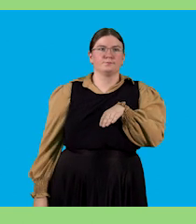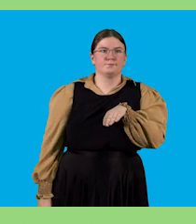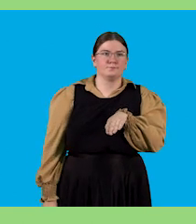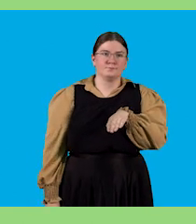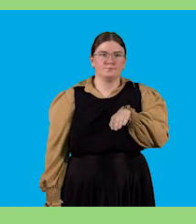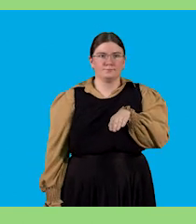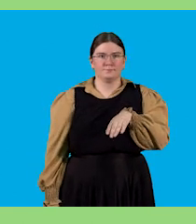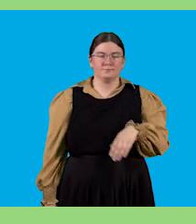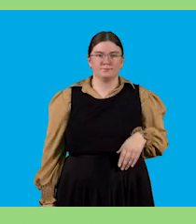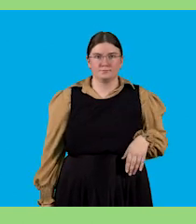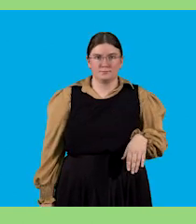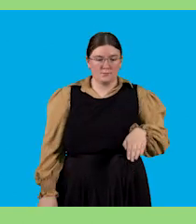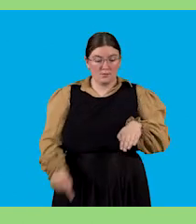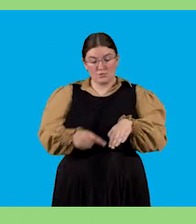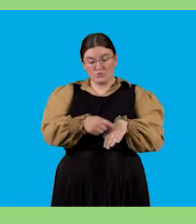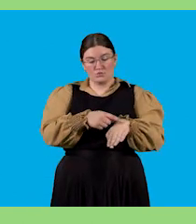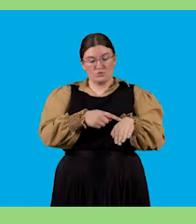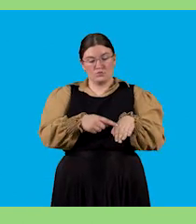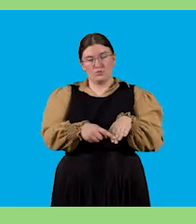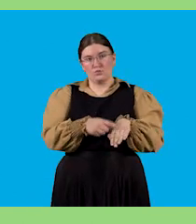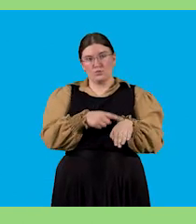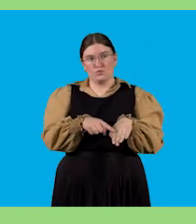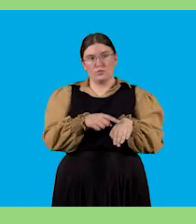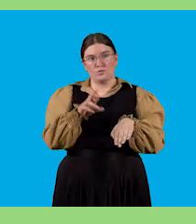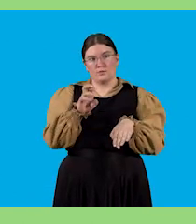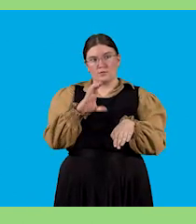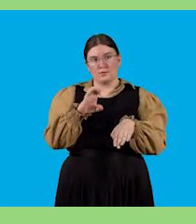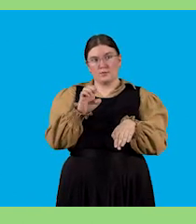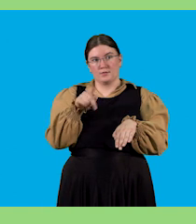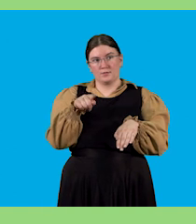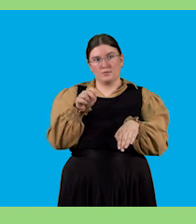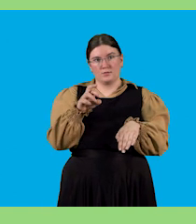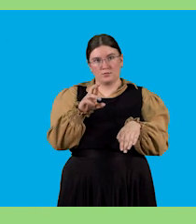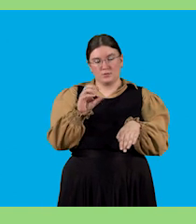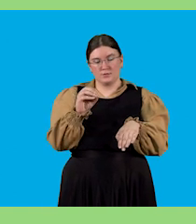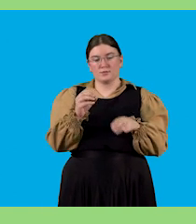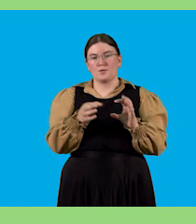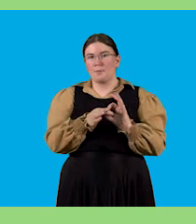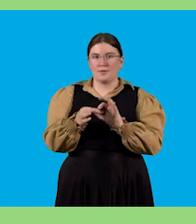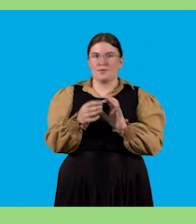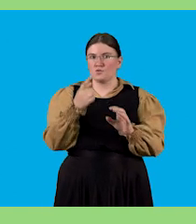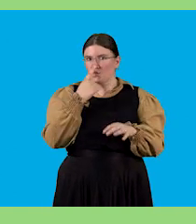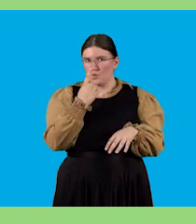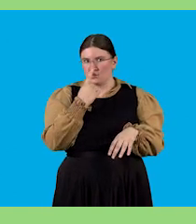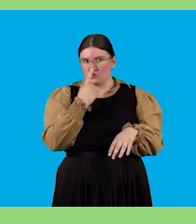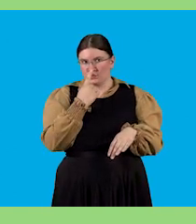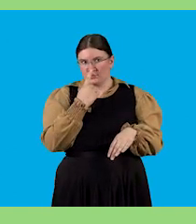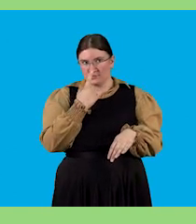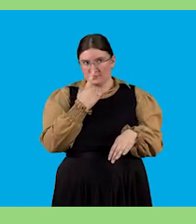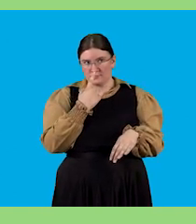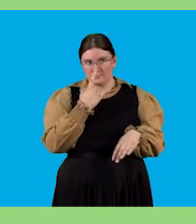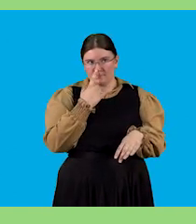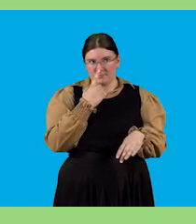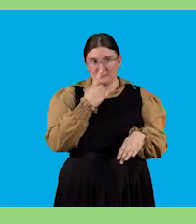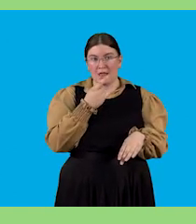These receptors work very closely with the receptors in the nose. The taste buds